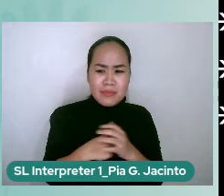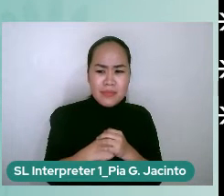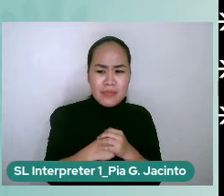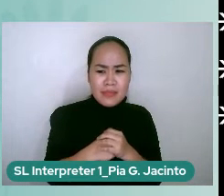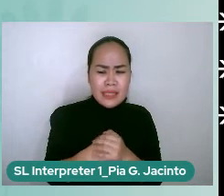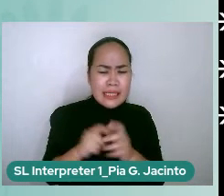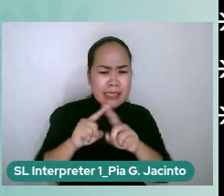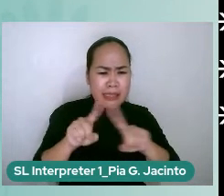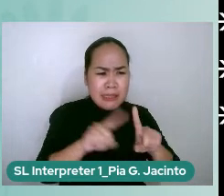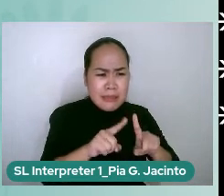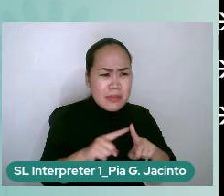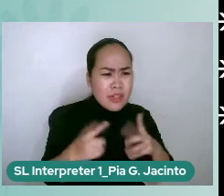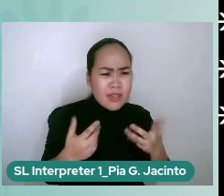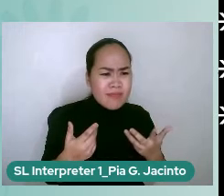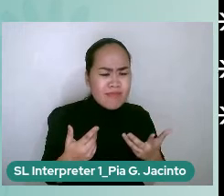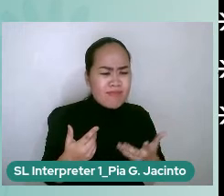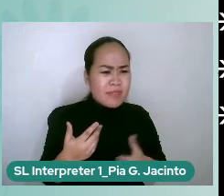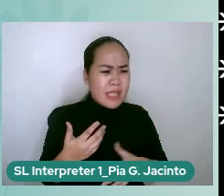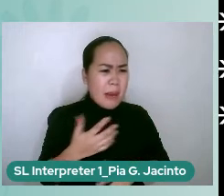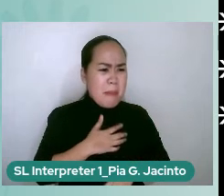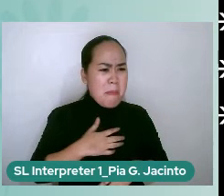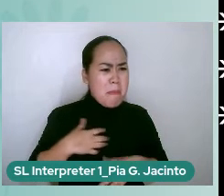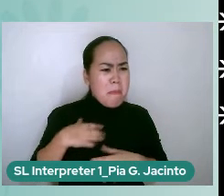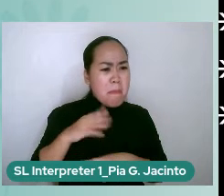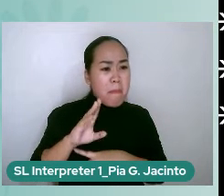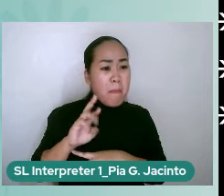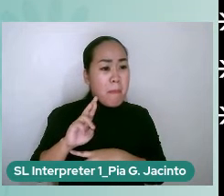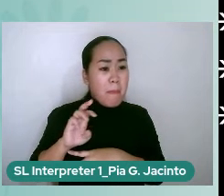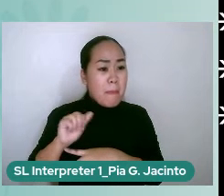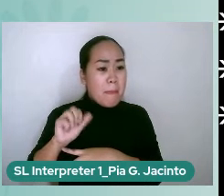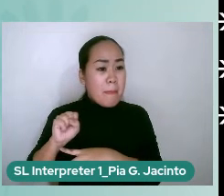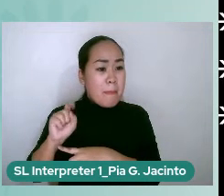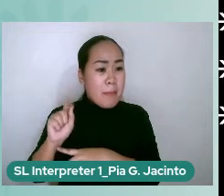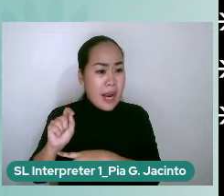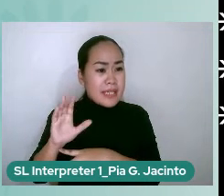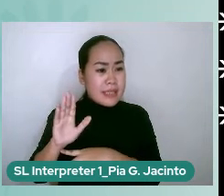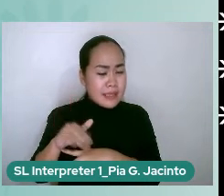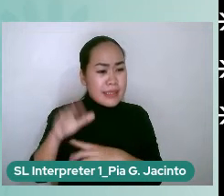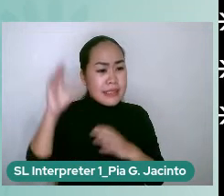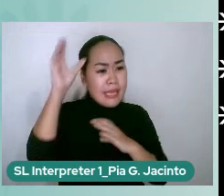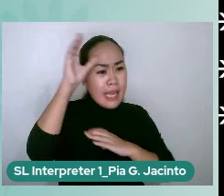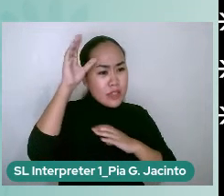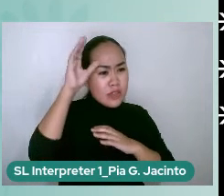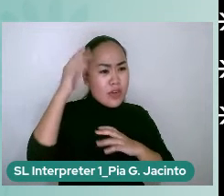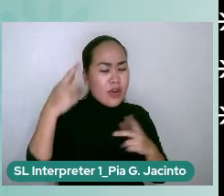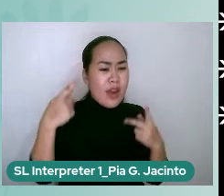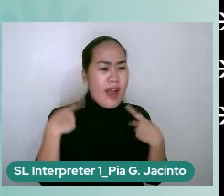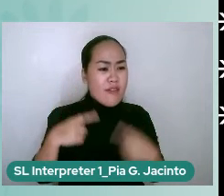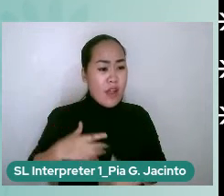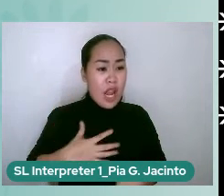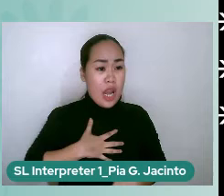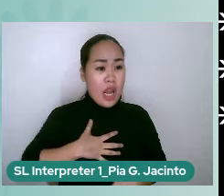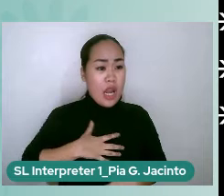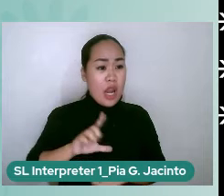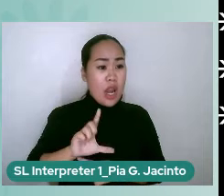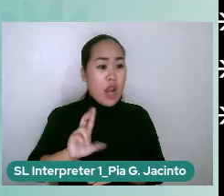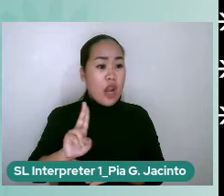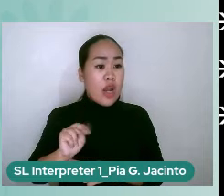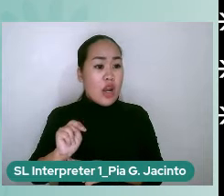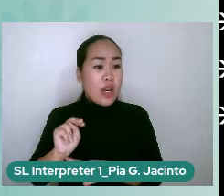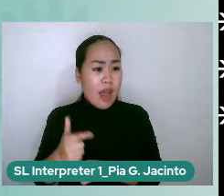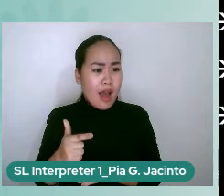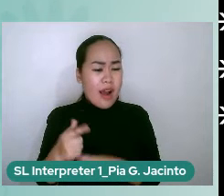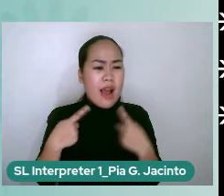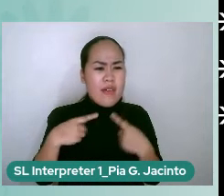other cancers like breast cancer, which is only 20 or 30% preventable, or lung cancer, which is 80% or perhaps